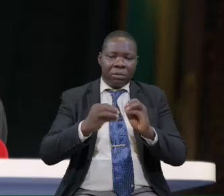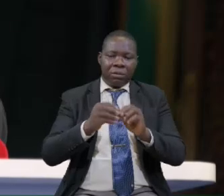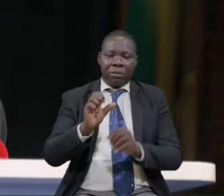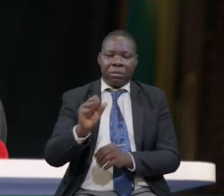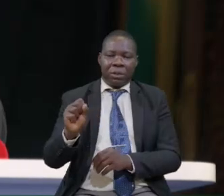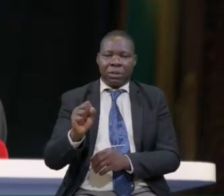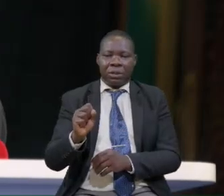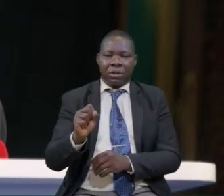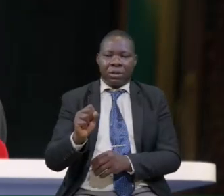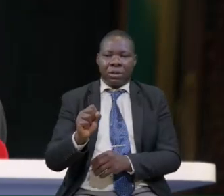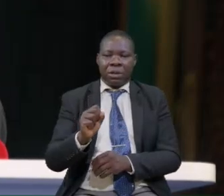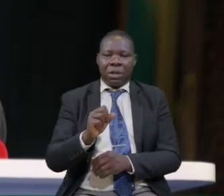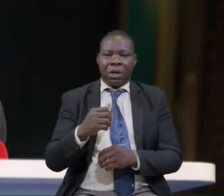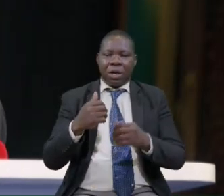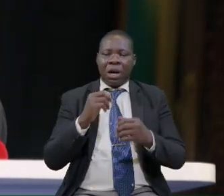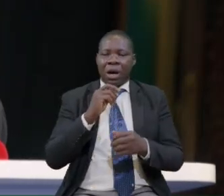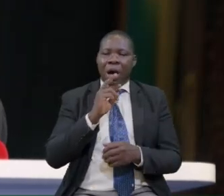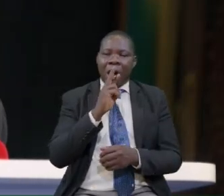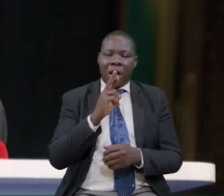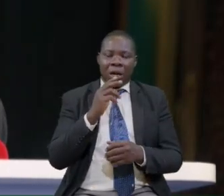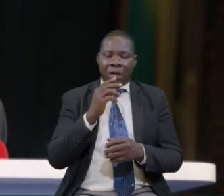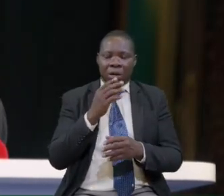have the complete digits.